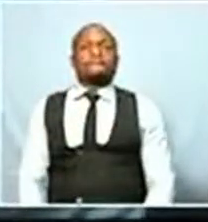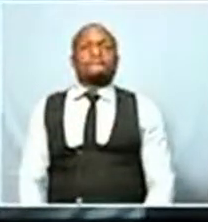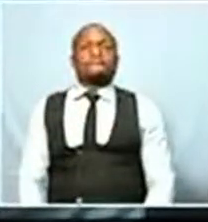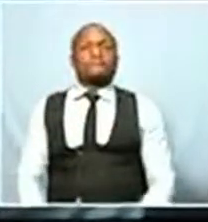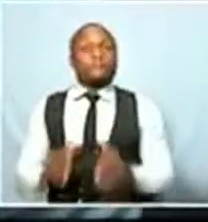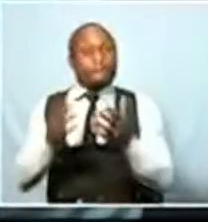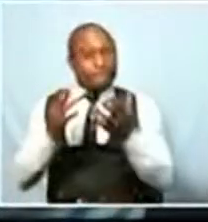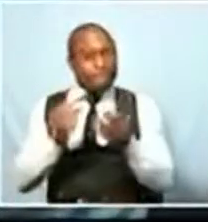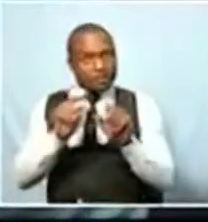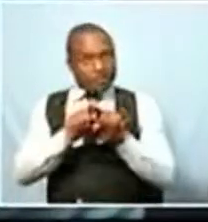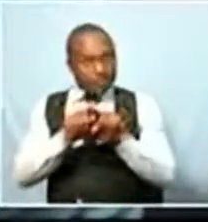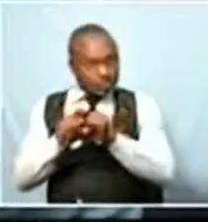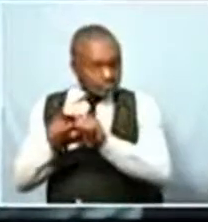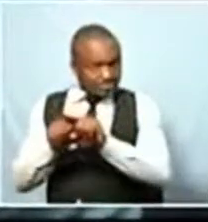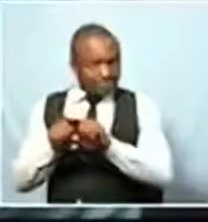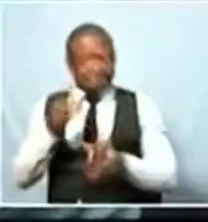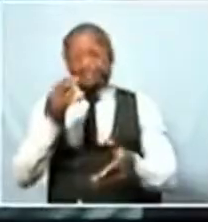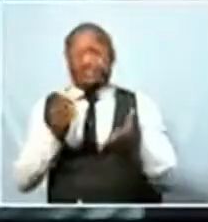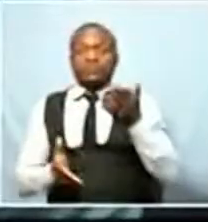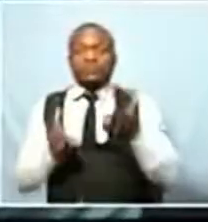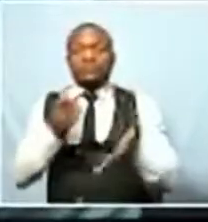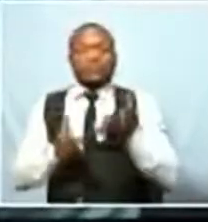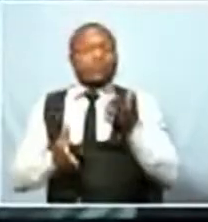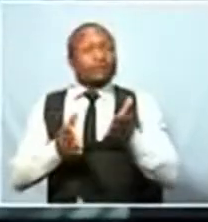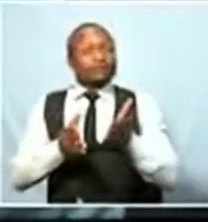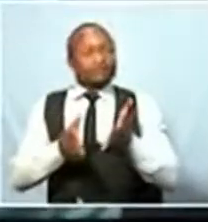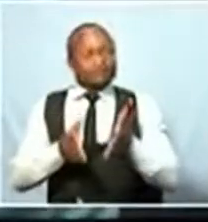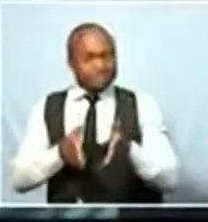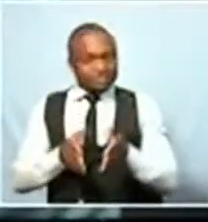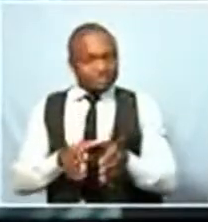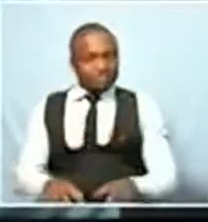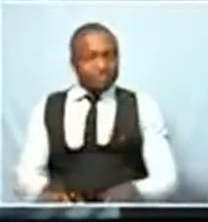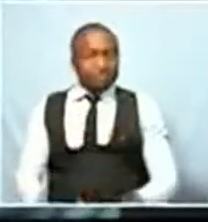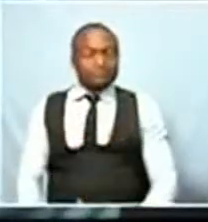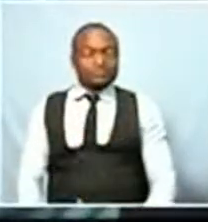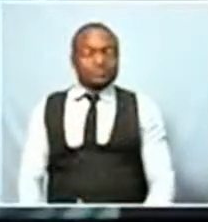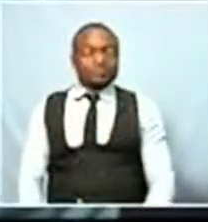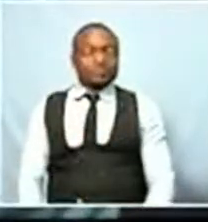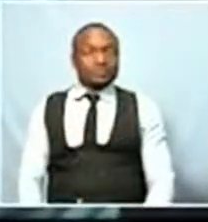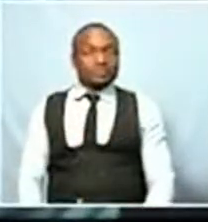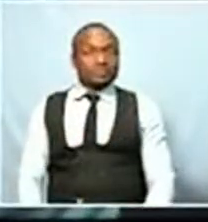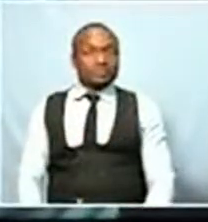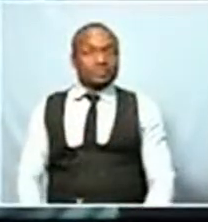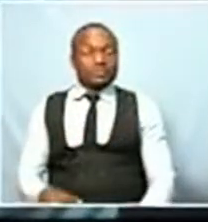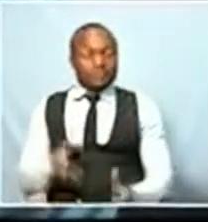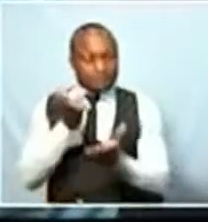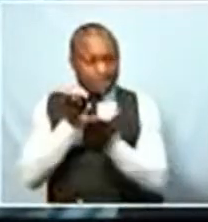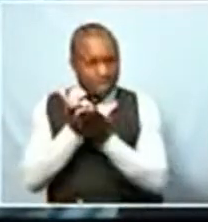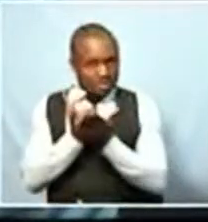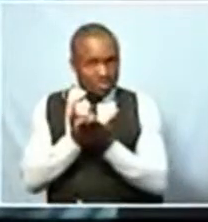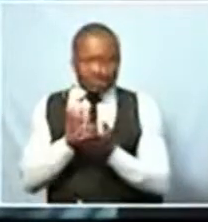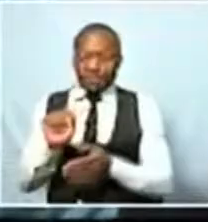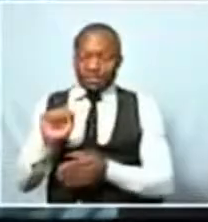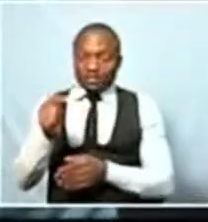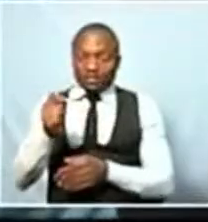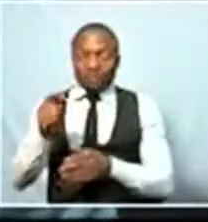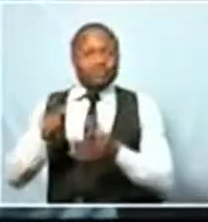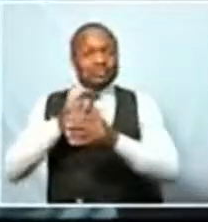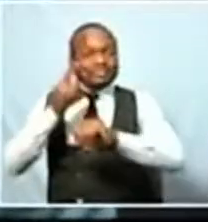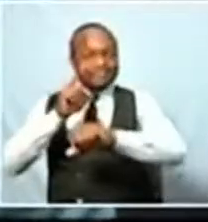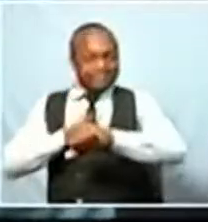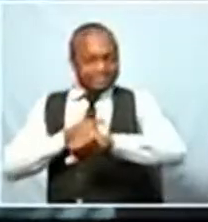I would like to also to maybe urge the Auditor General, maybe next